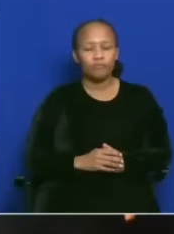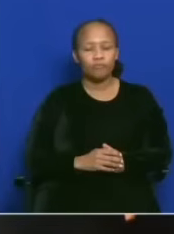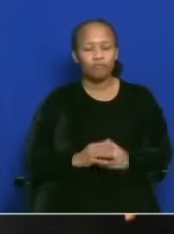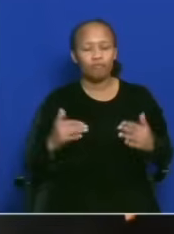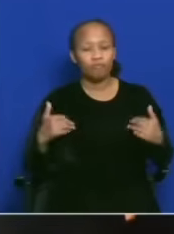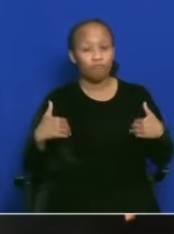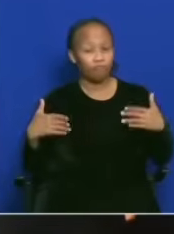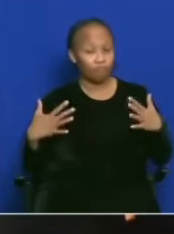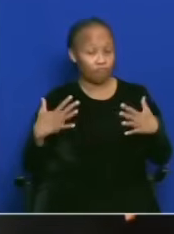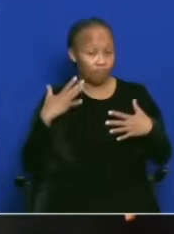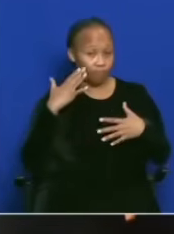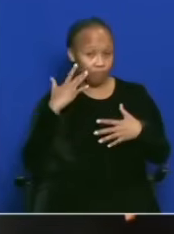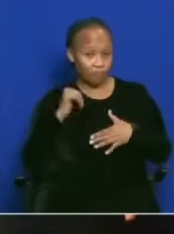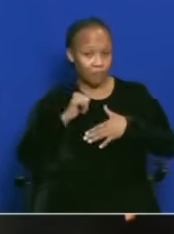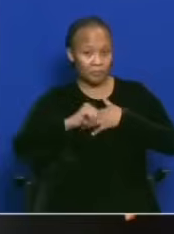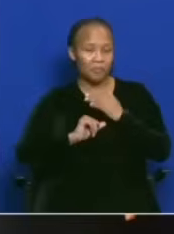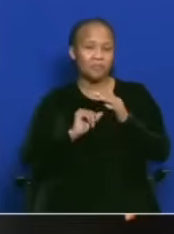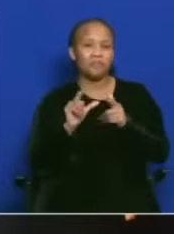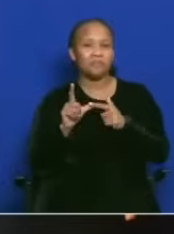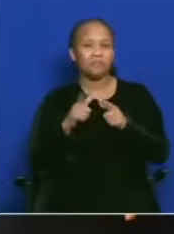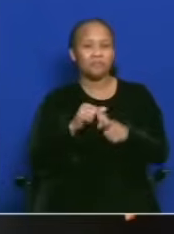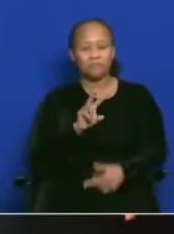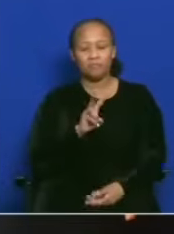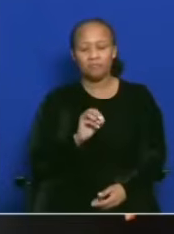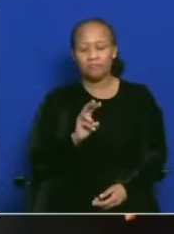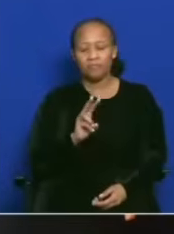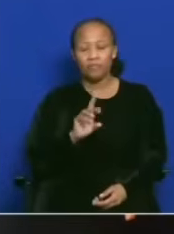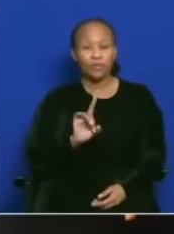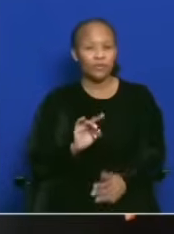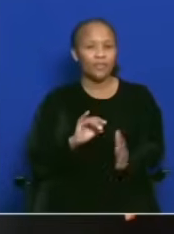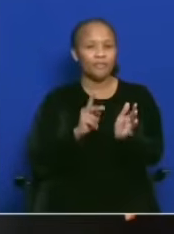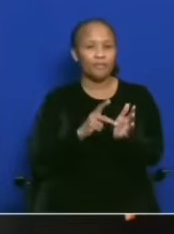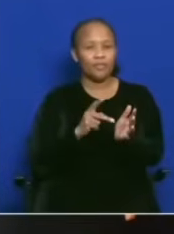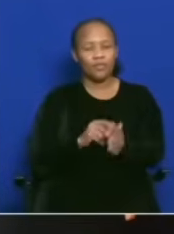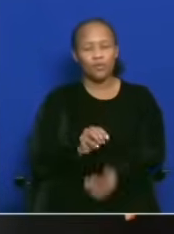2021 at page 5129.